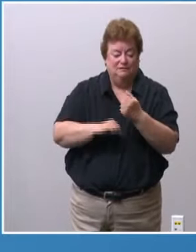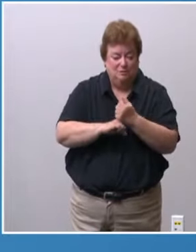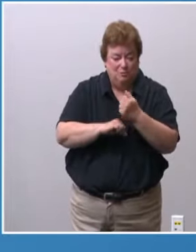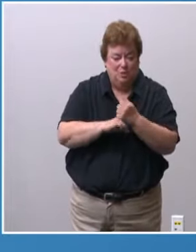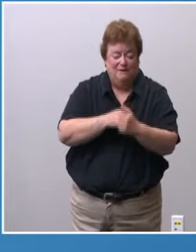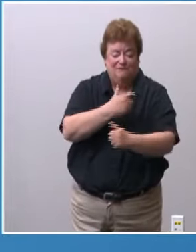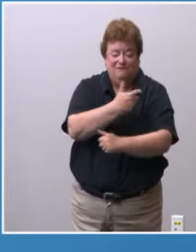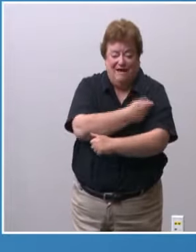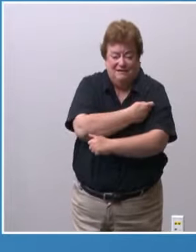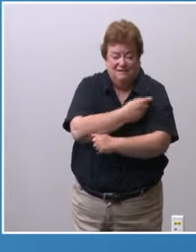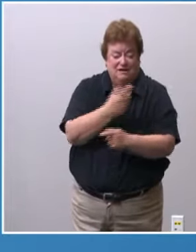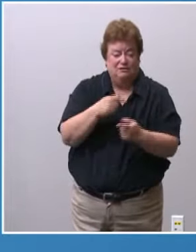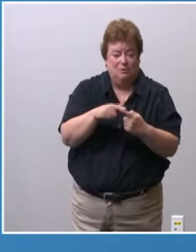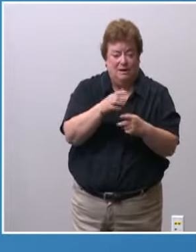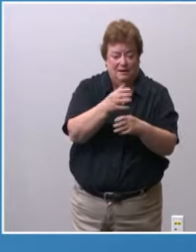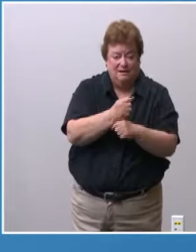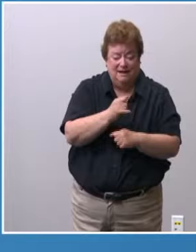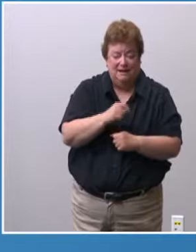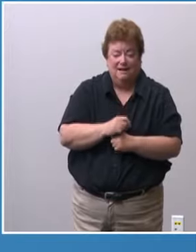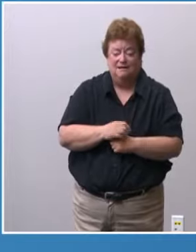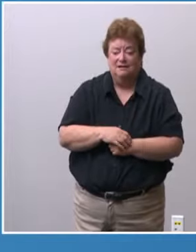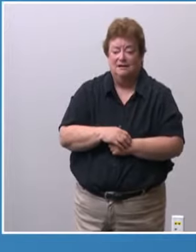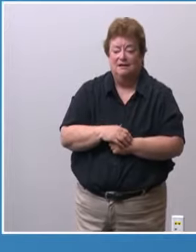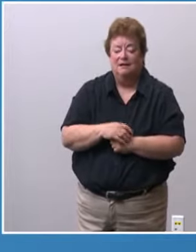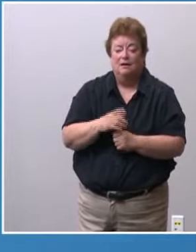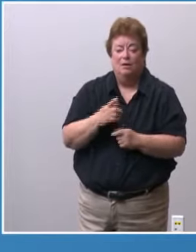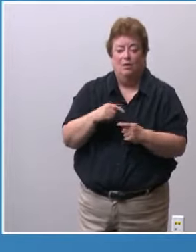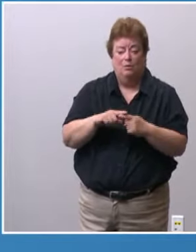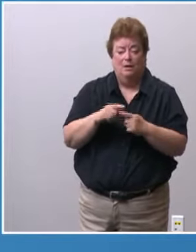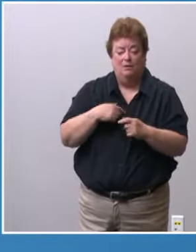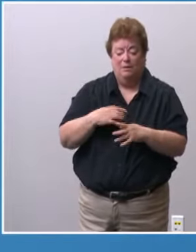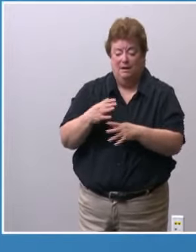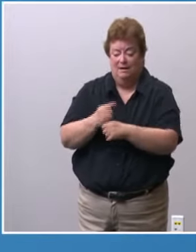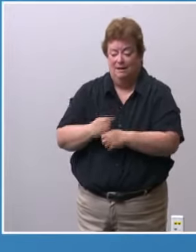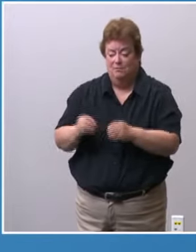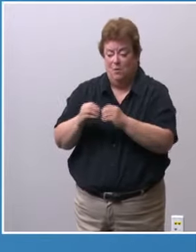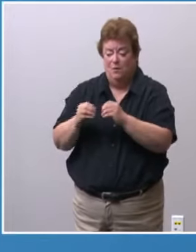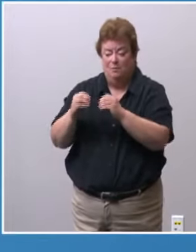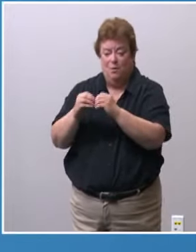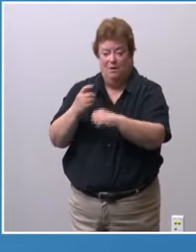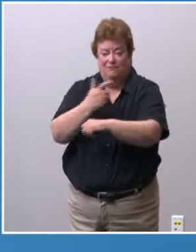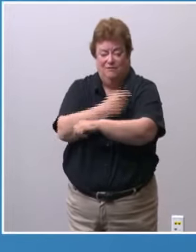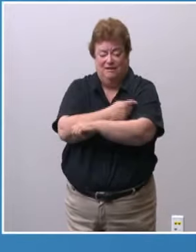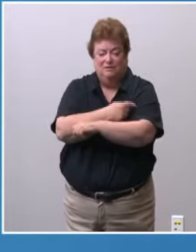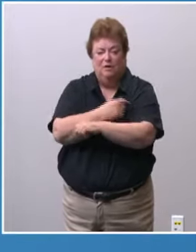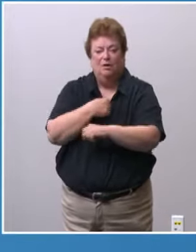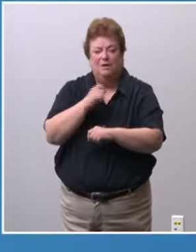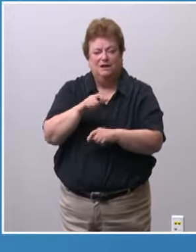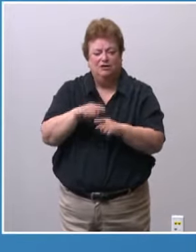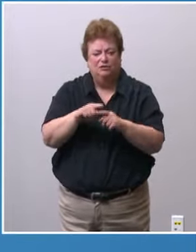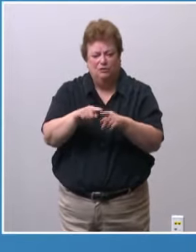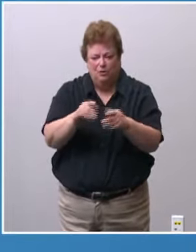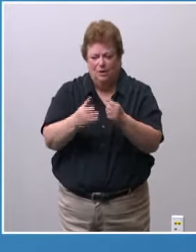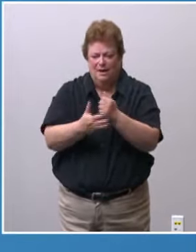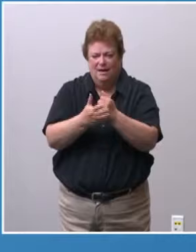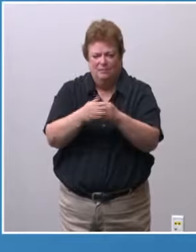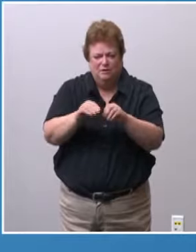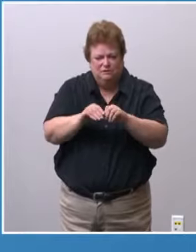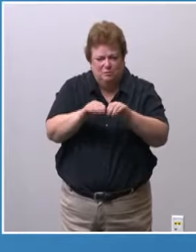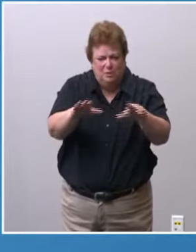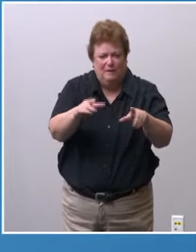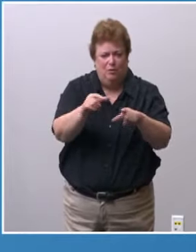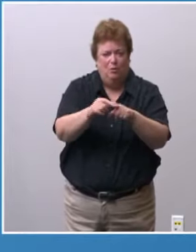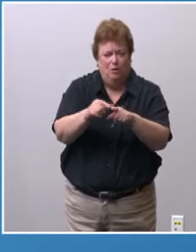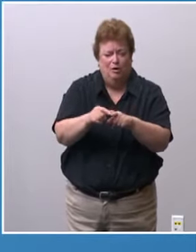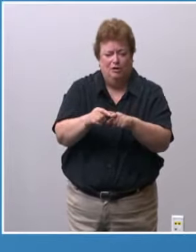wherever you find it. As additional cohorts, vaccines become available to them, we need you to be out there spreading the word. One way to